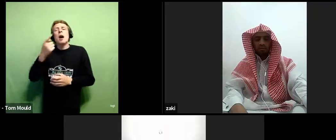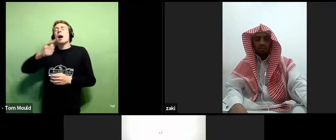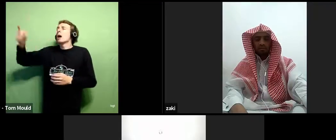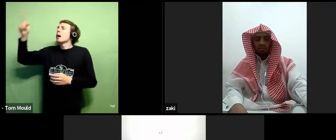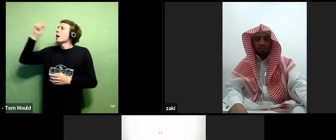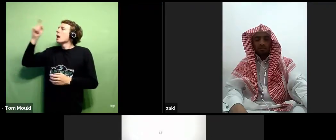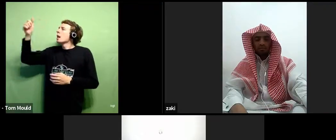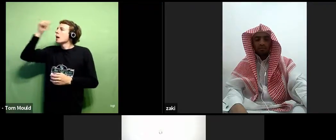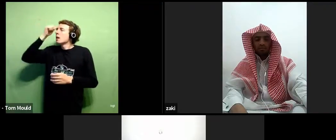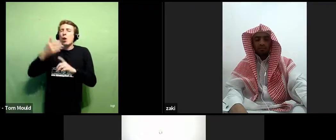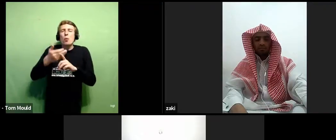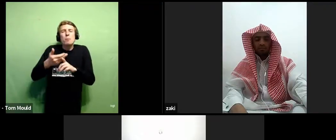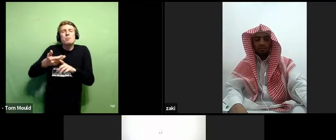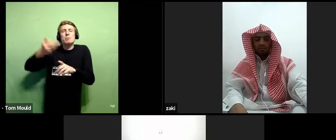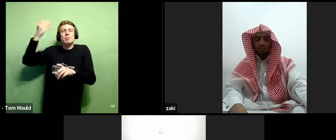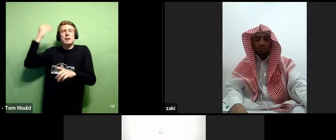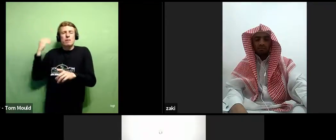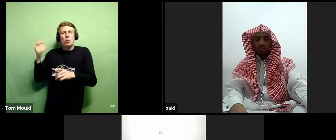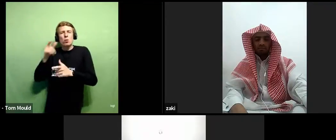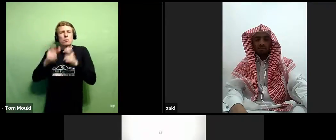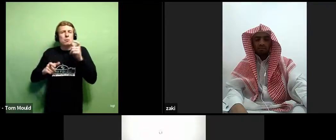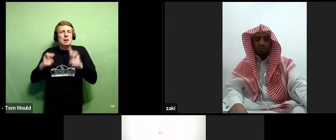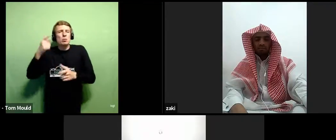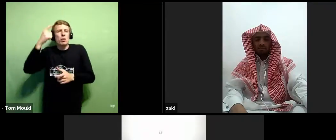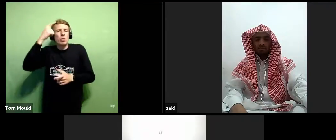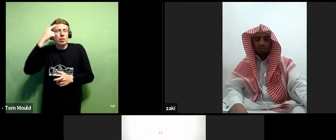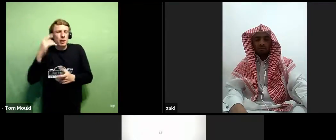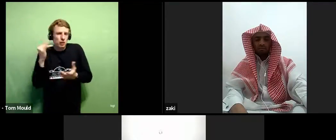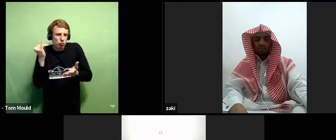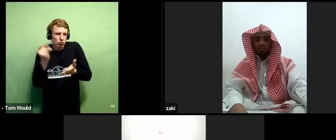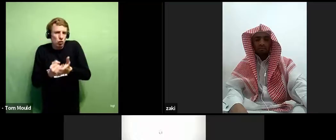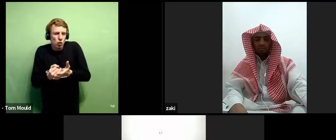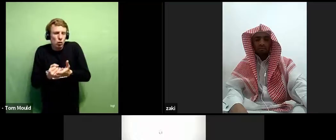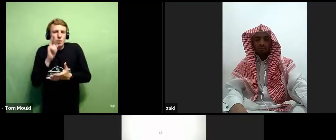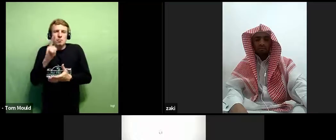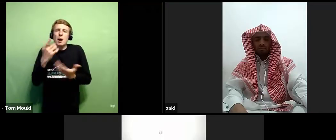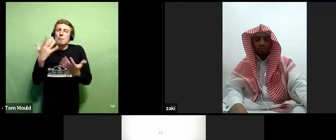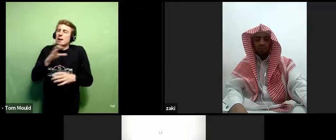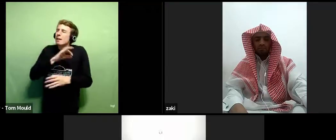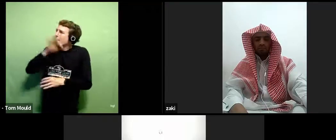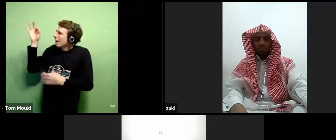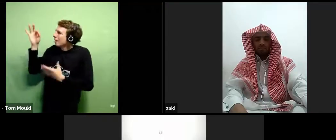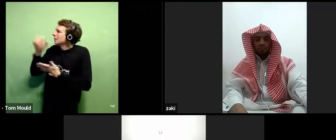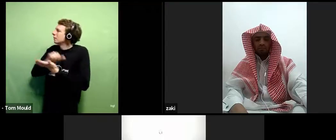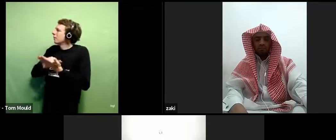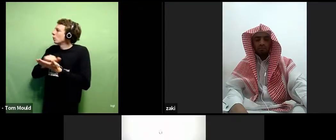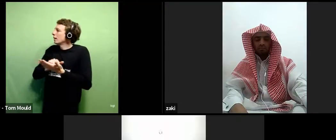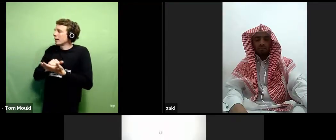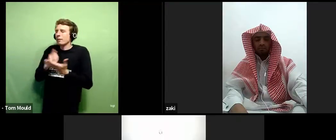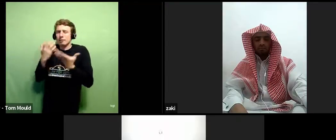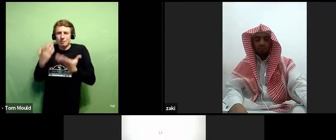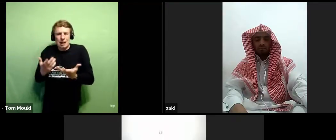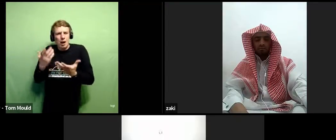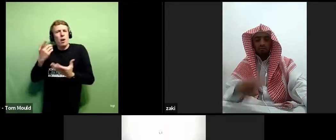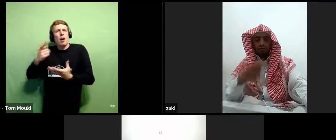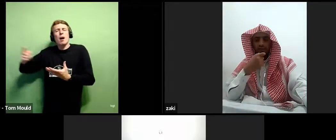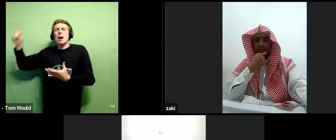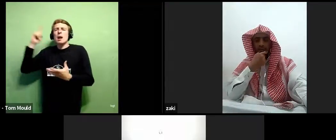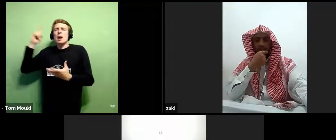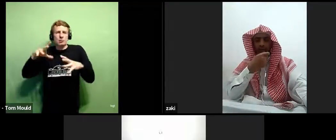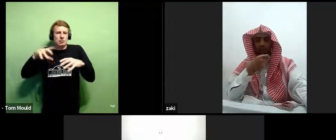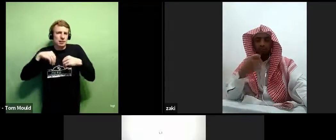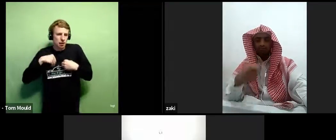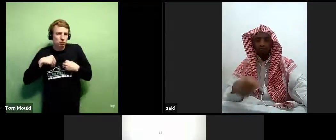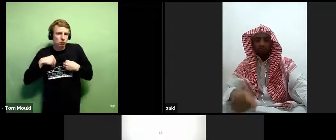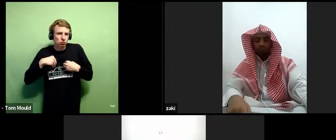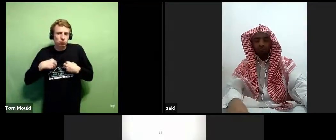turned to you, accepted your repentance, and forgave you. So now have sexual relations with them, and seek that which Allah